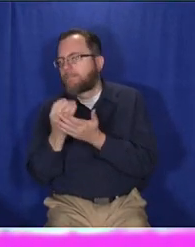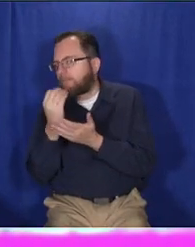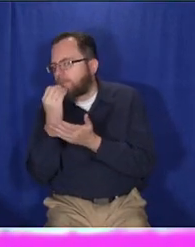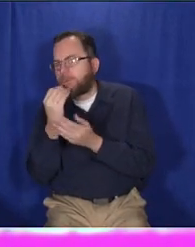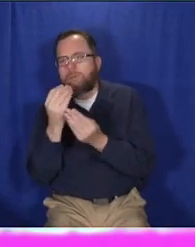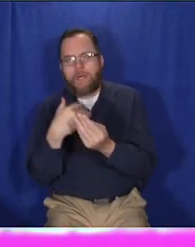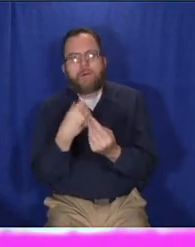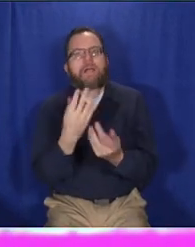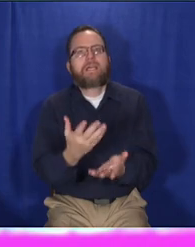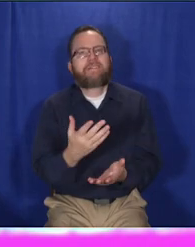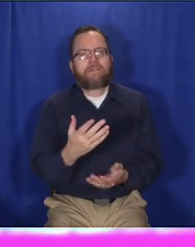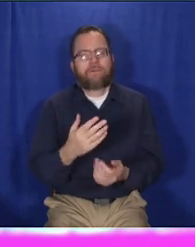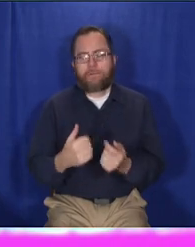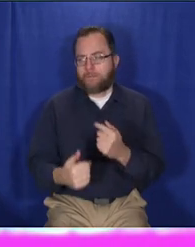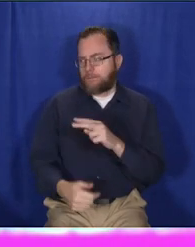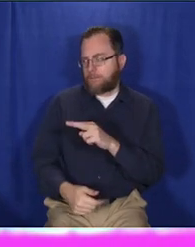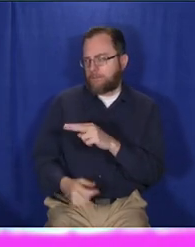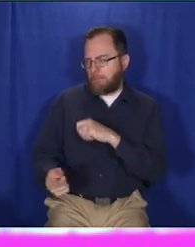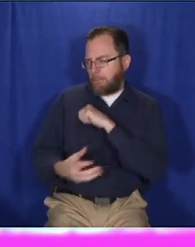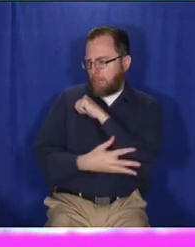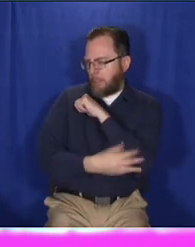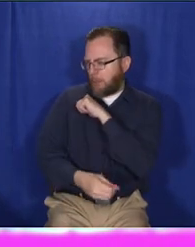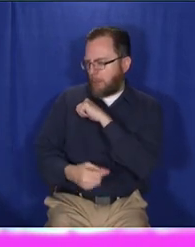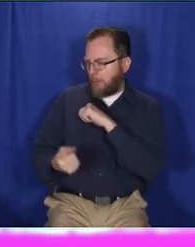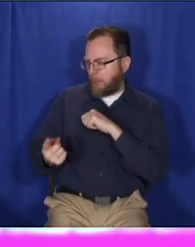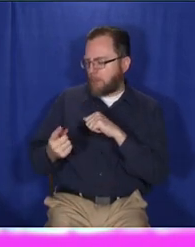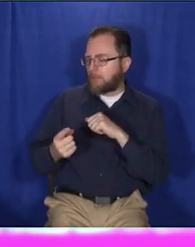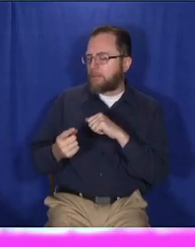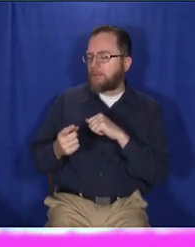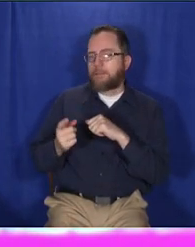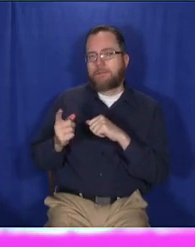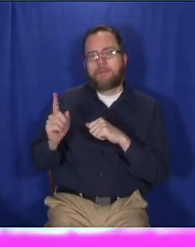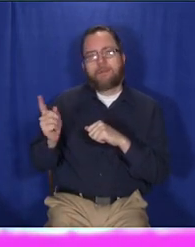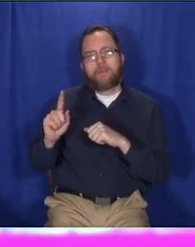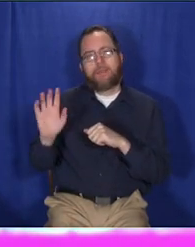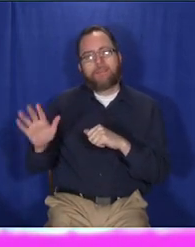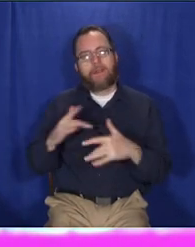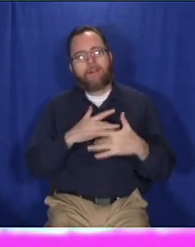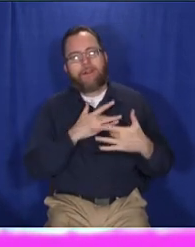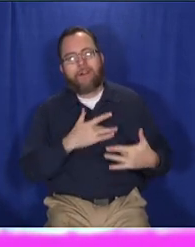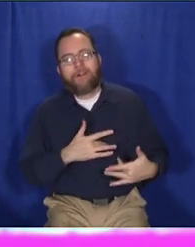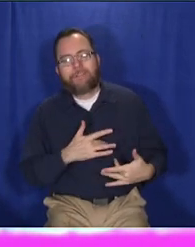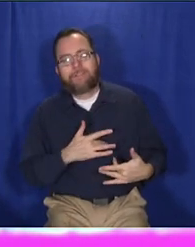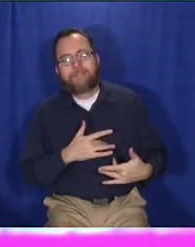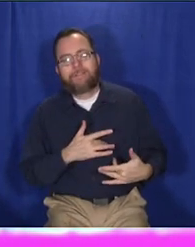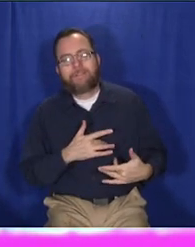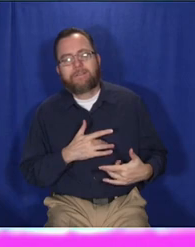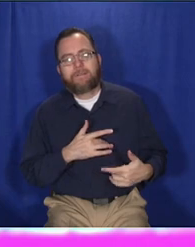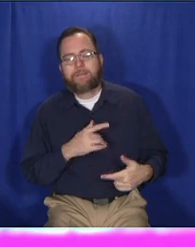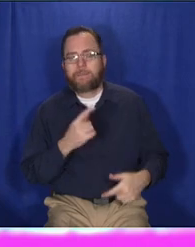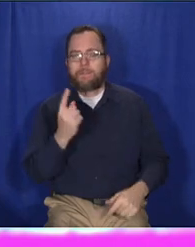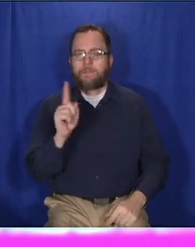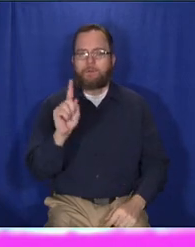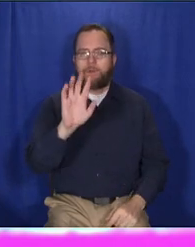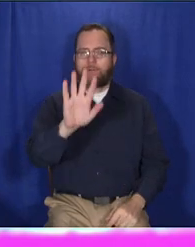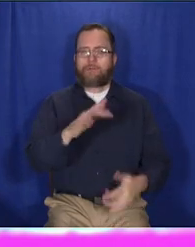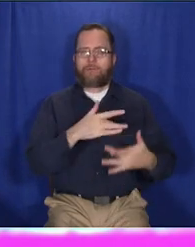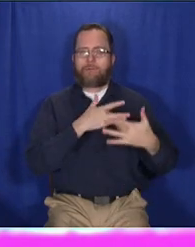church. When you trace their money, you see their heart. And if we trace your money, what would we